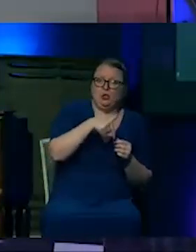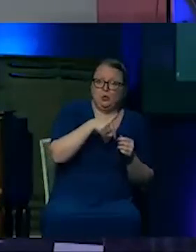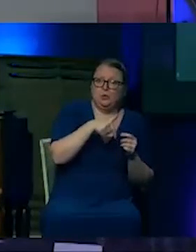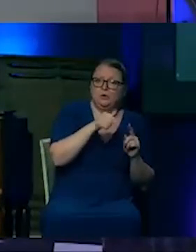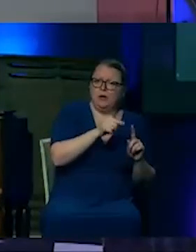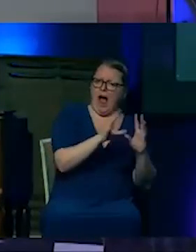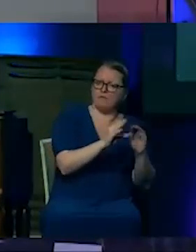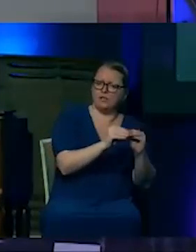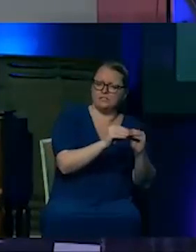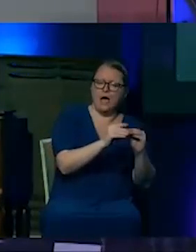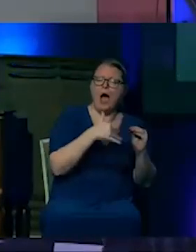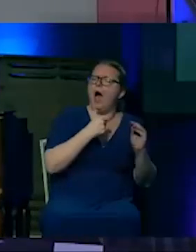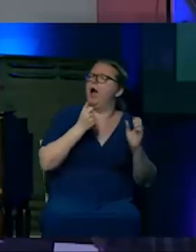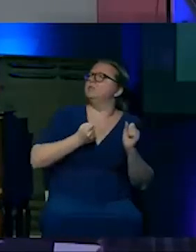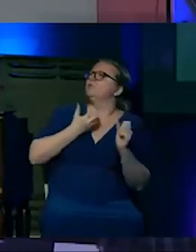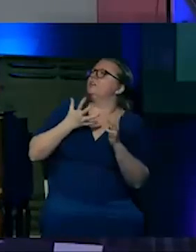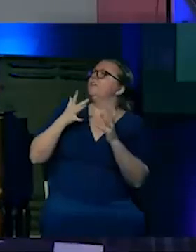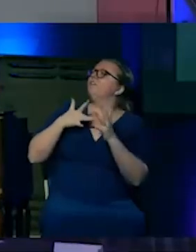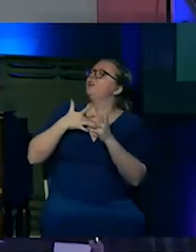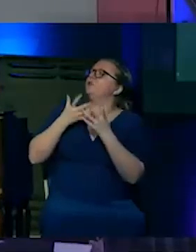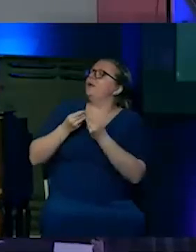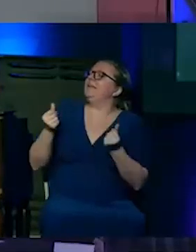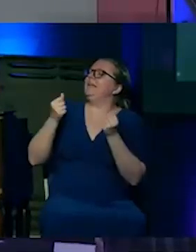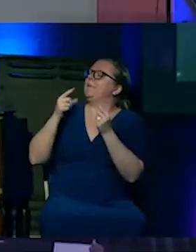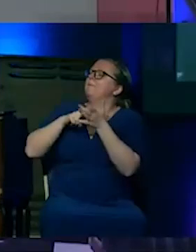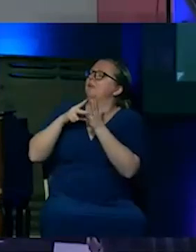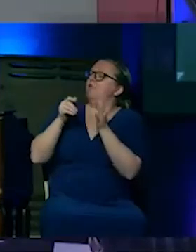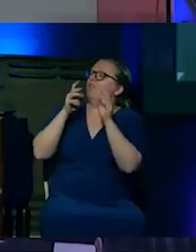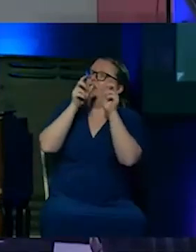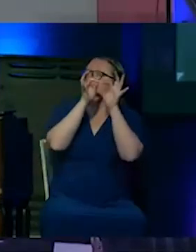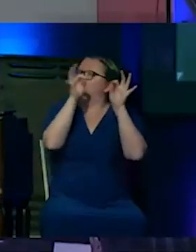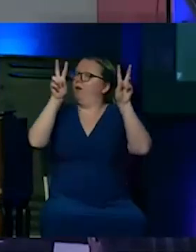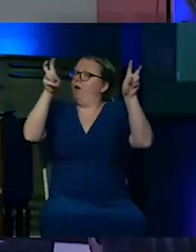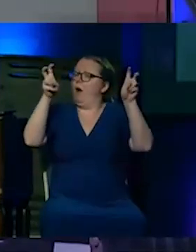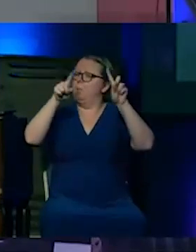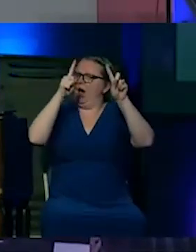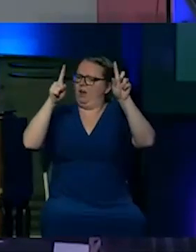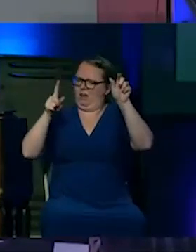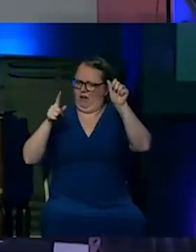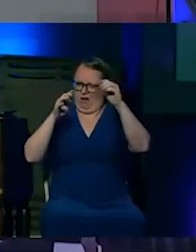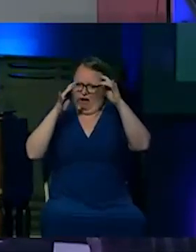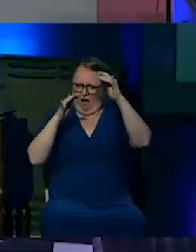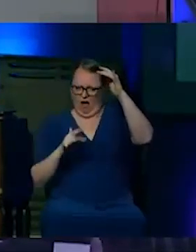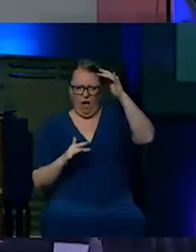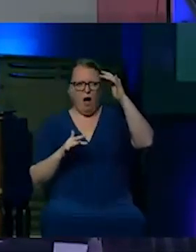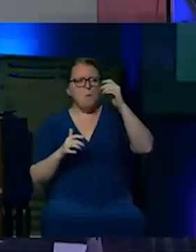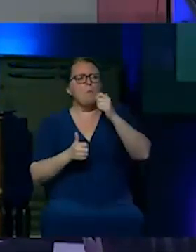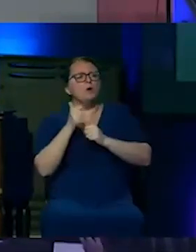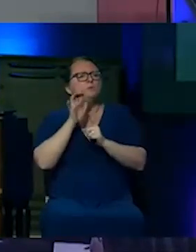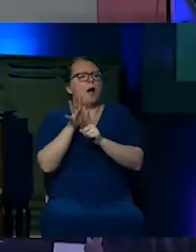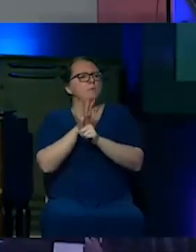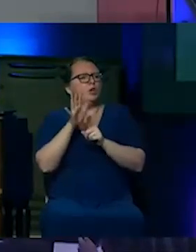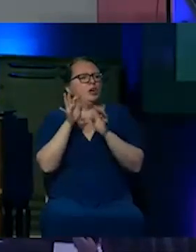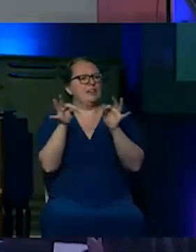expressed my cry out to God that felt so healing and meaningful to me was actually like the most popular rendition, the one that everyone knows is